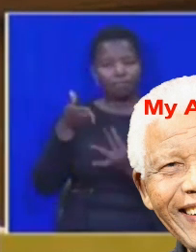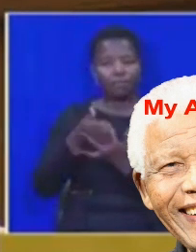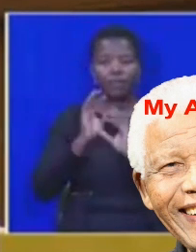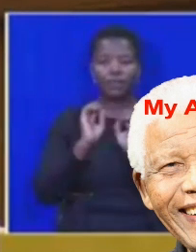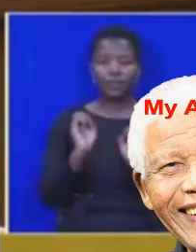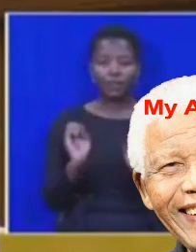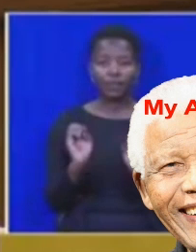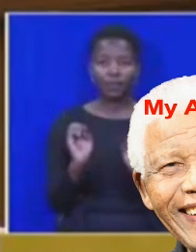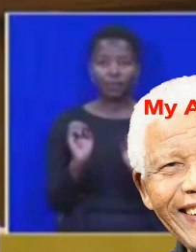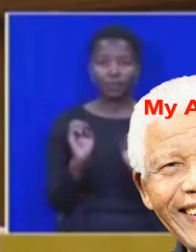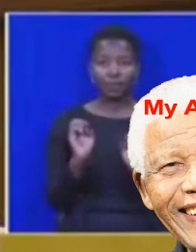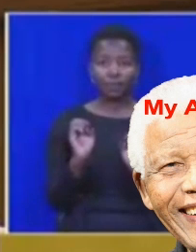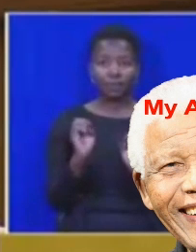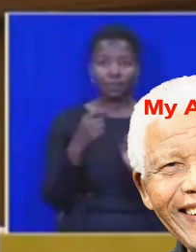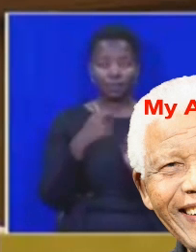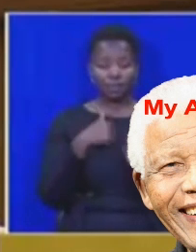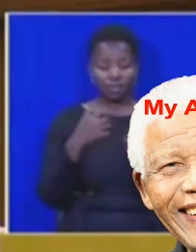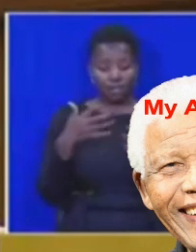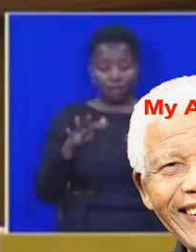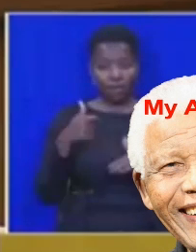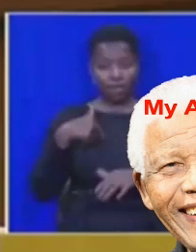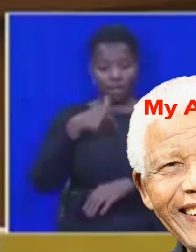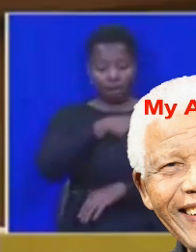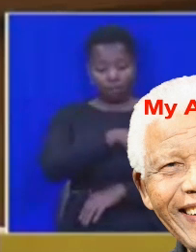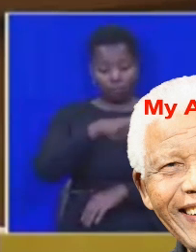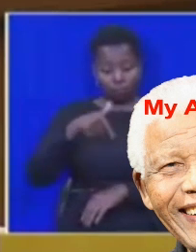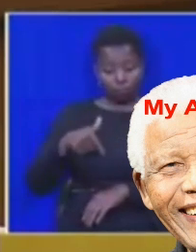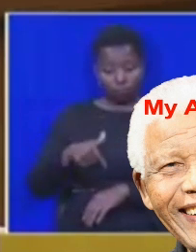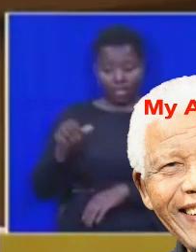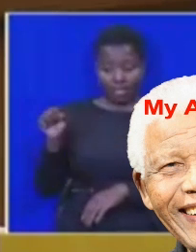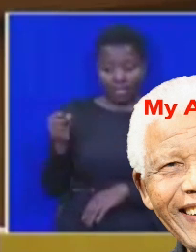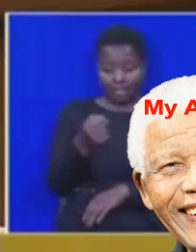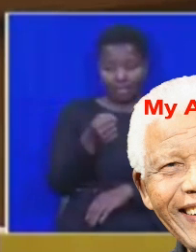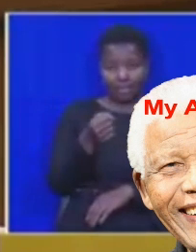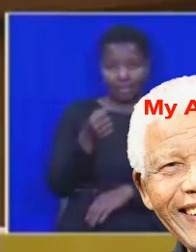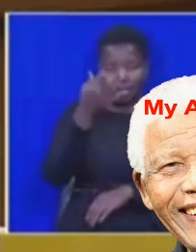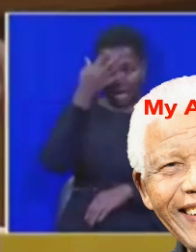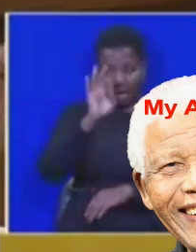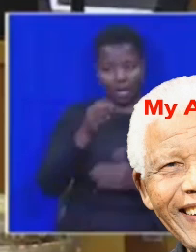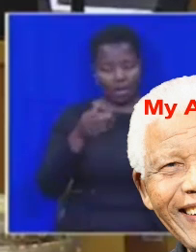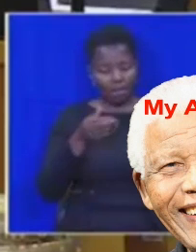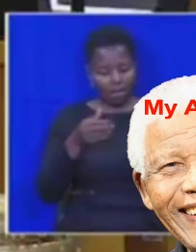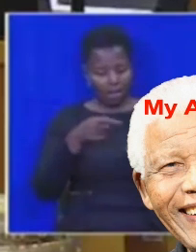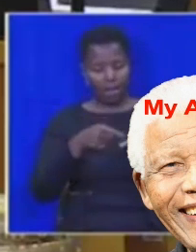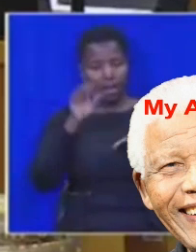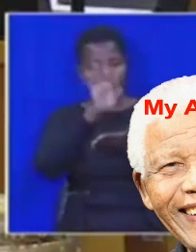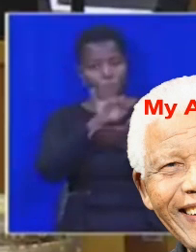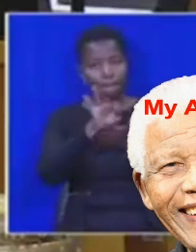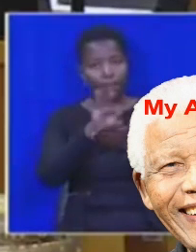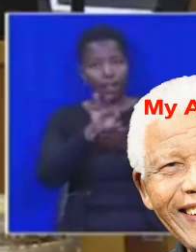came as soon as I became the president with a plan based on the